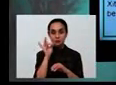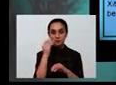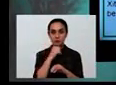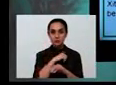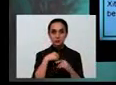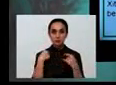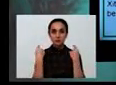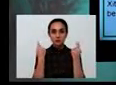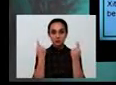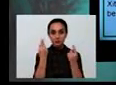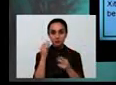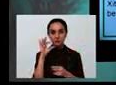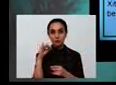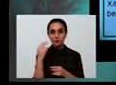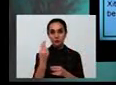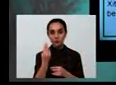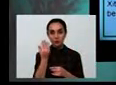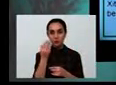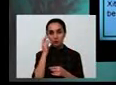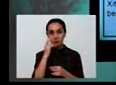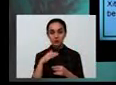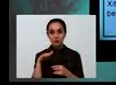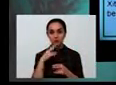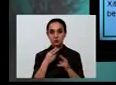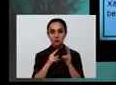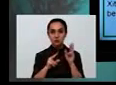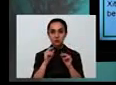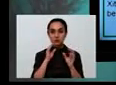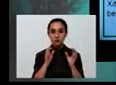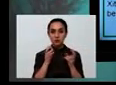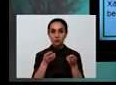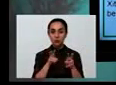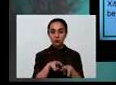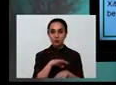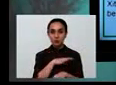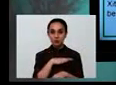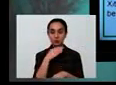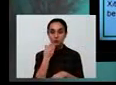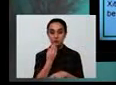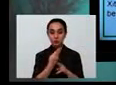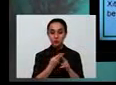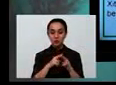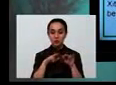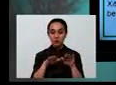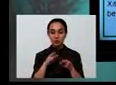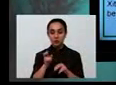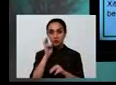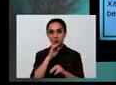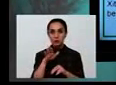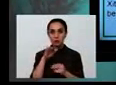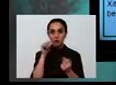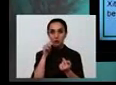eng yirik sotsialistik davlat sifatida saqlab qolindi. Demak, bu yerda Xitoyga